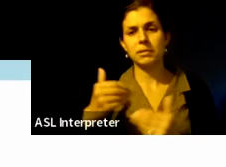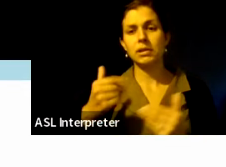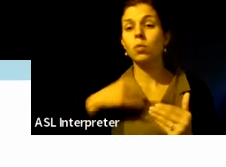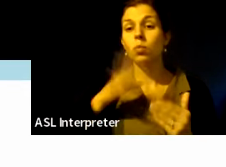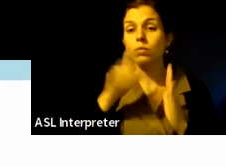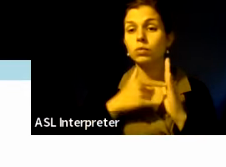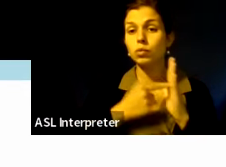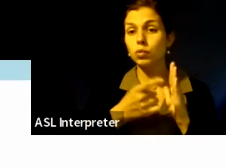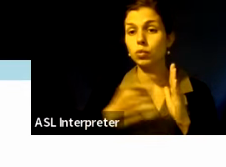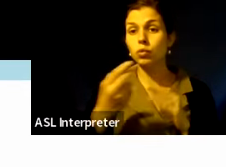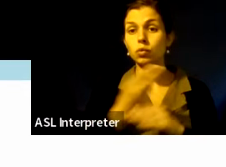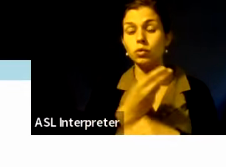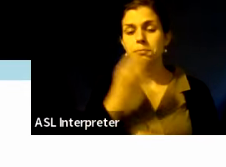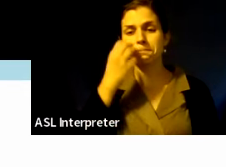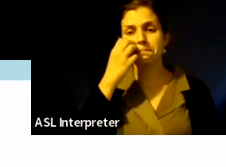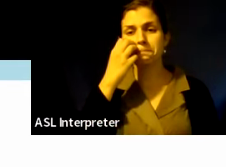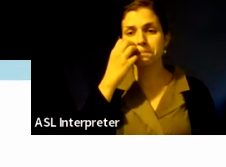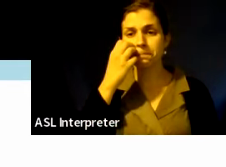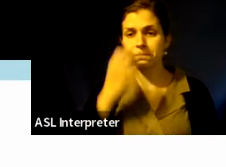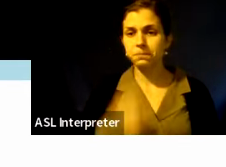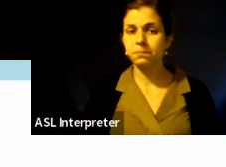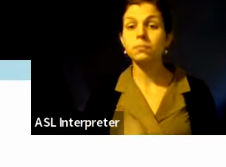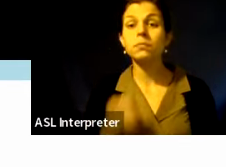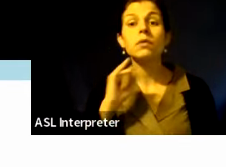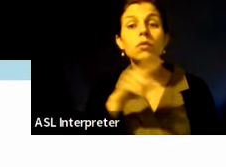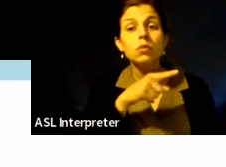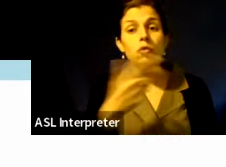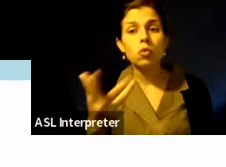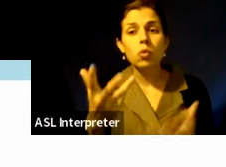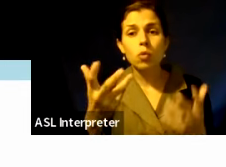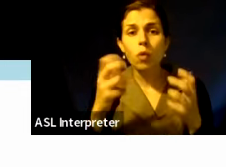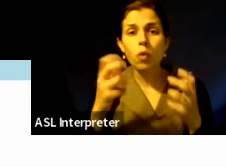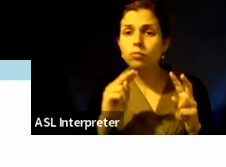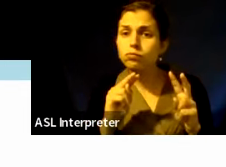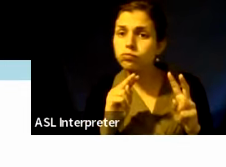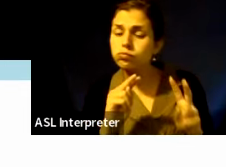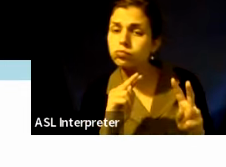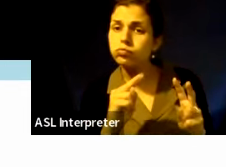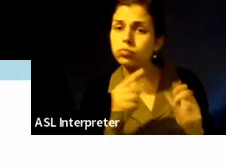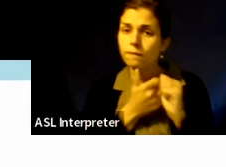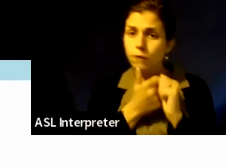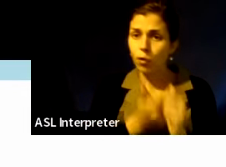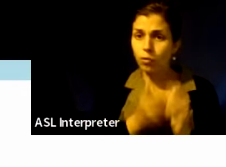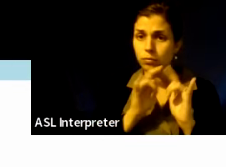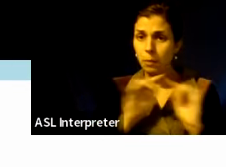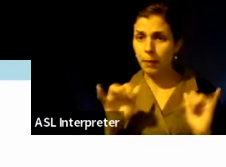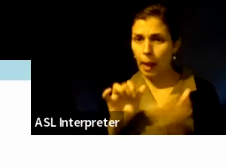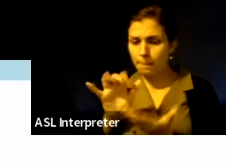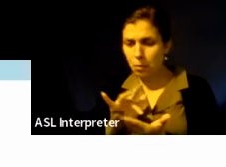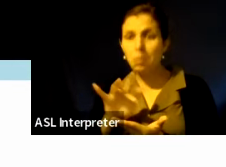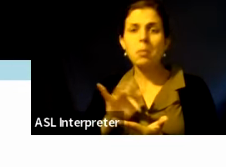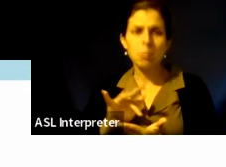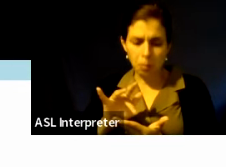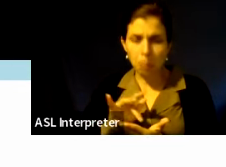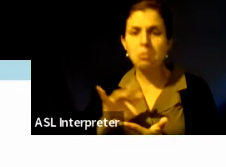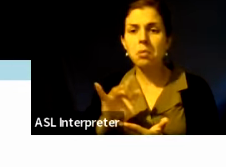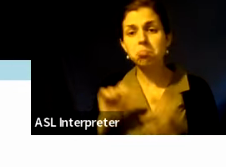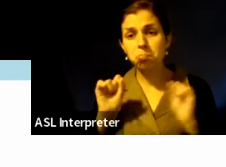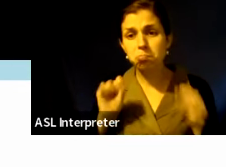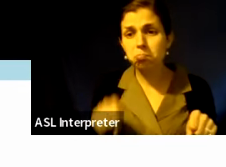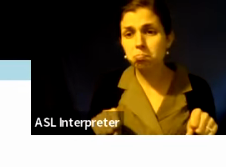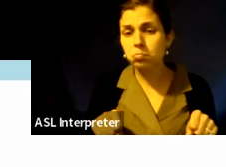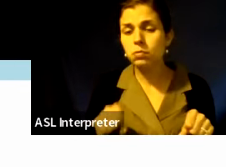device. If you want to follow along, please feel free. You can use your mobile device or a computer